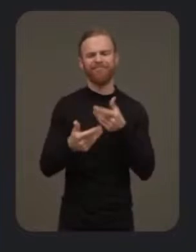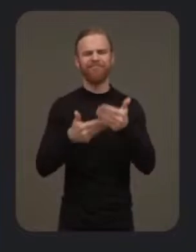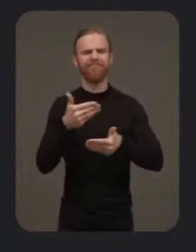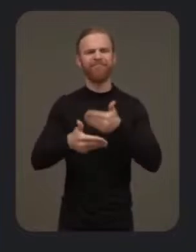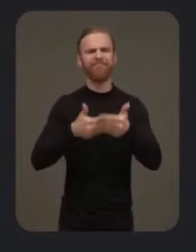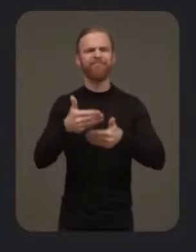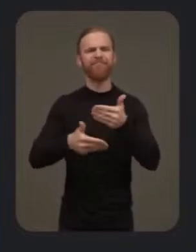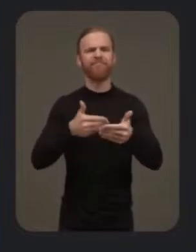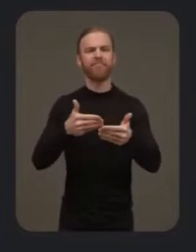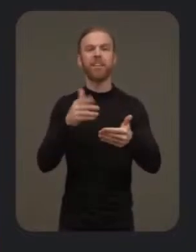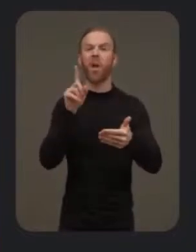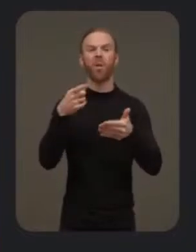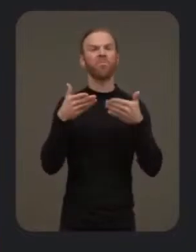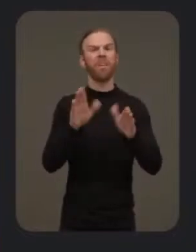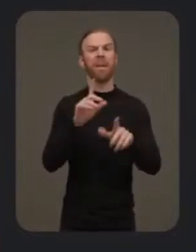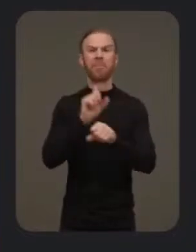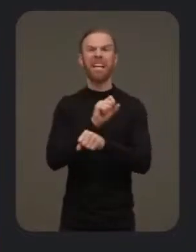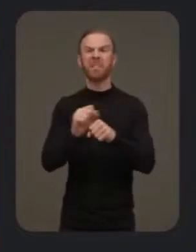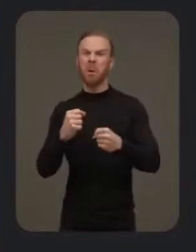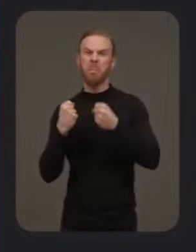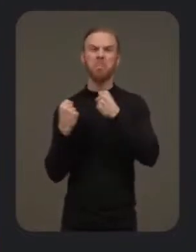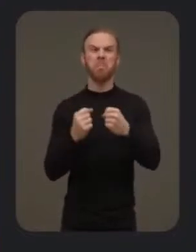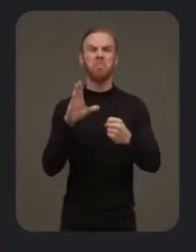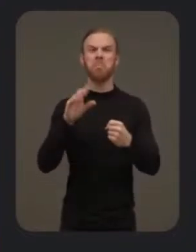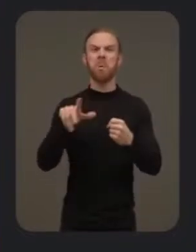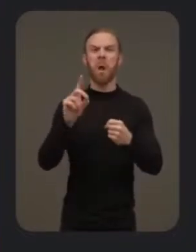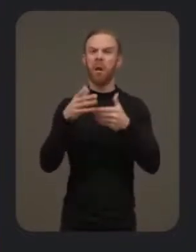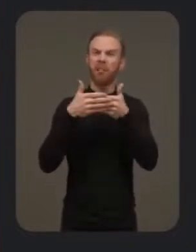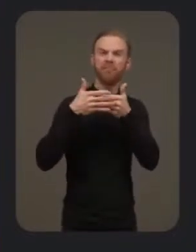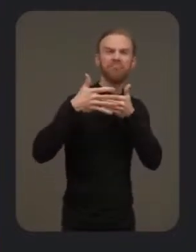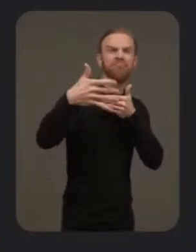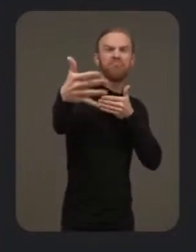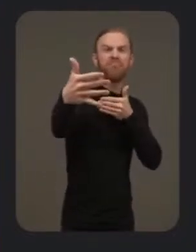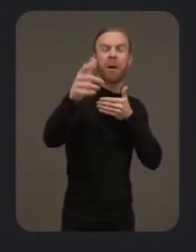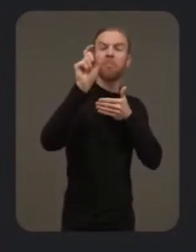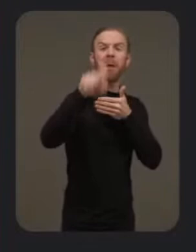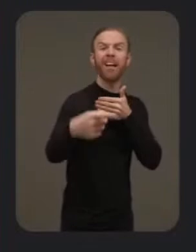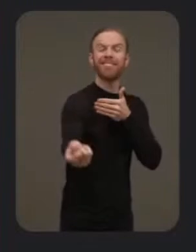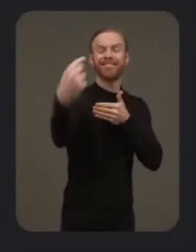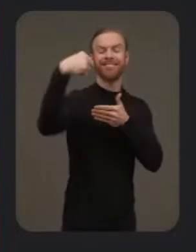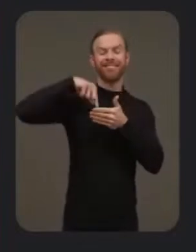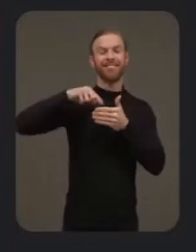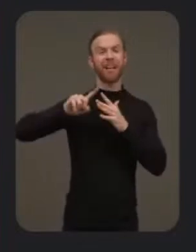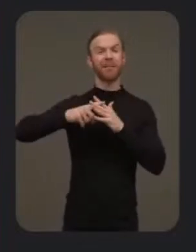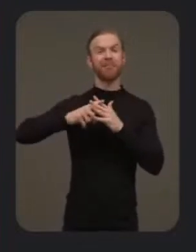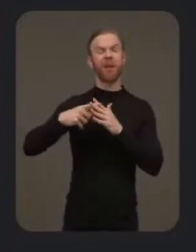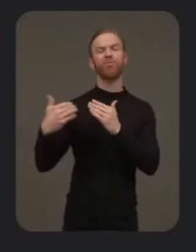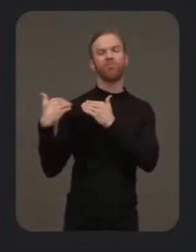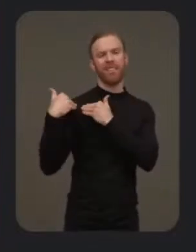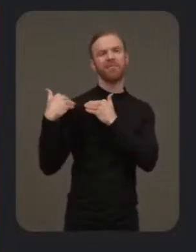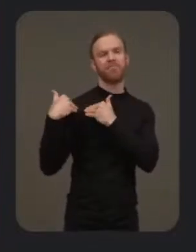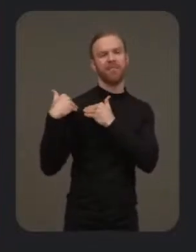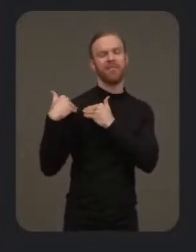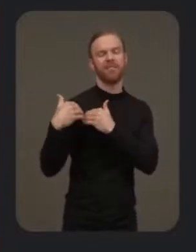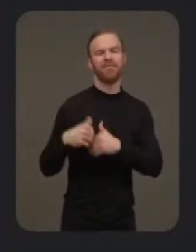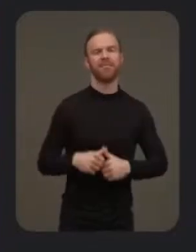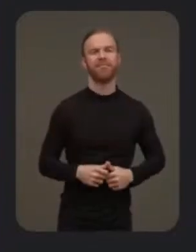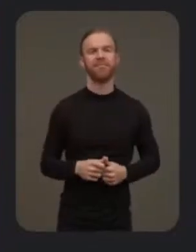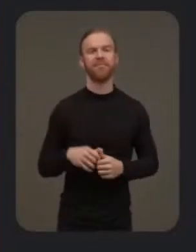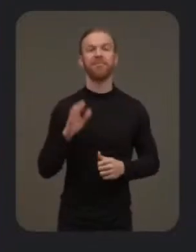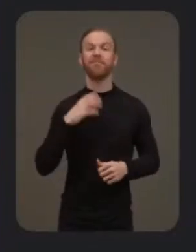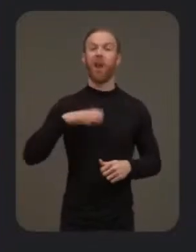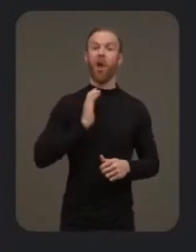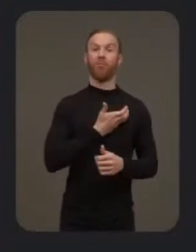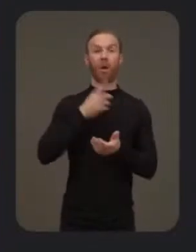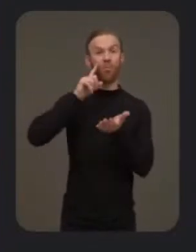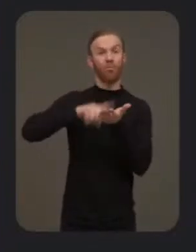only way to be truly bold in the long term is to be responsible from the start. Our field-defining